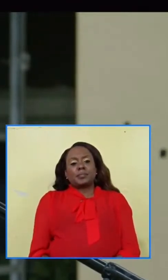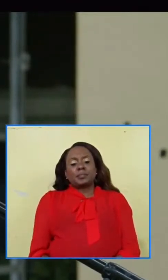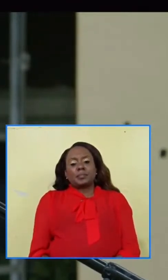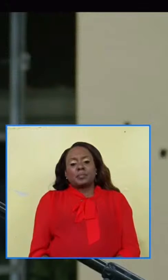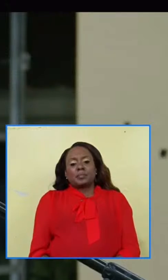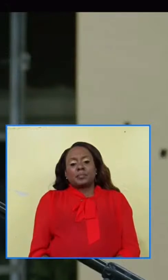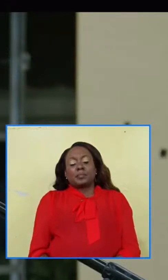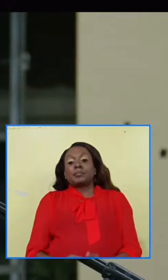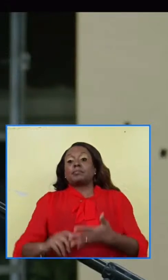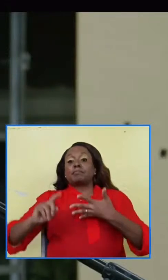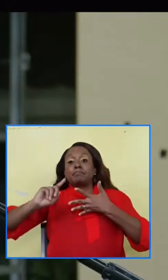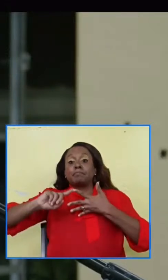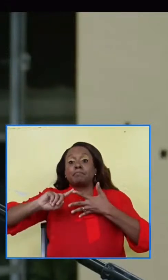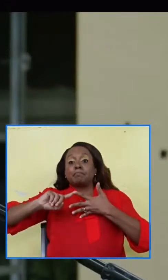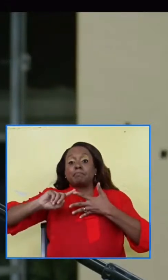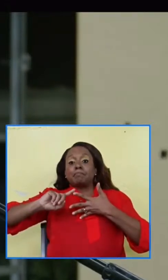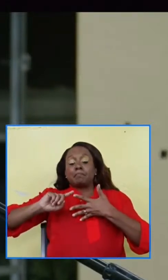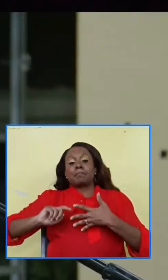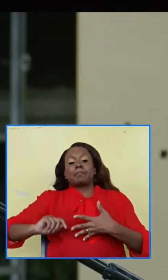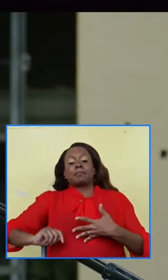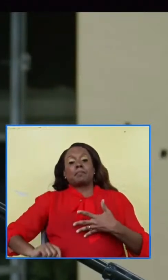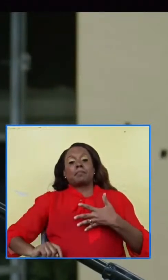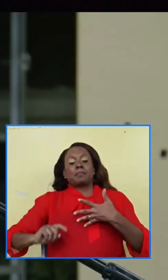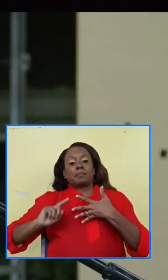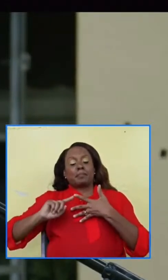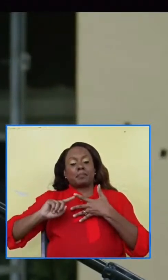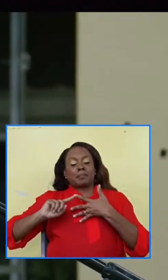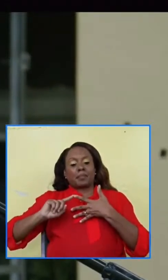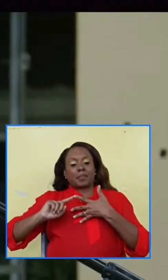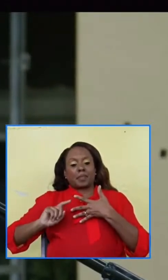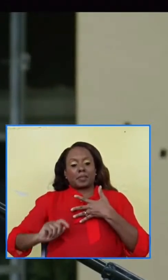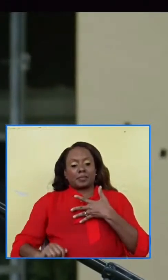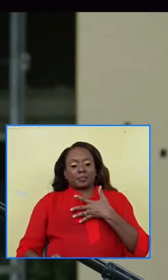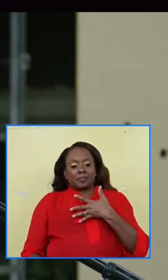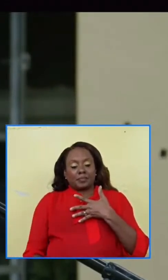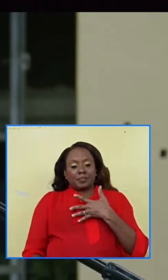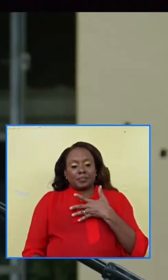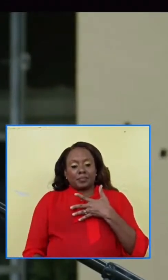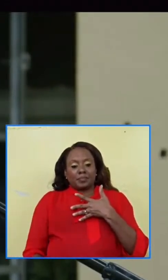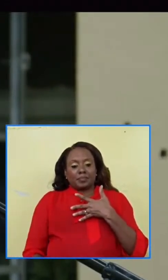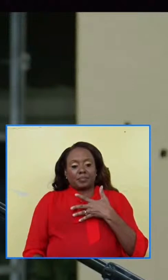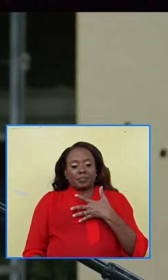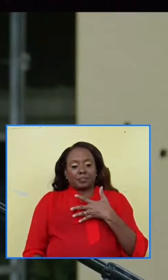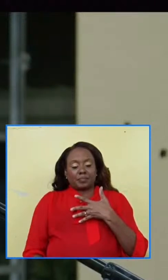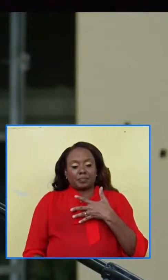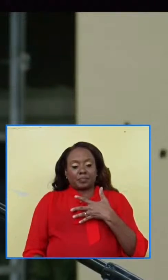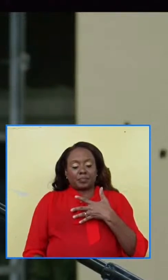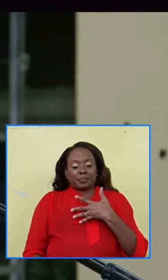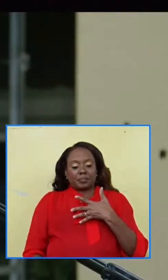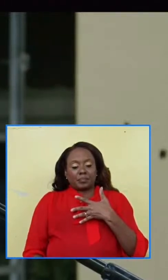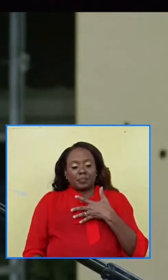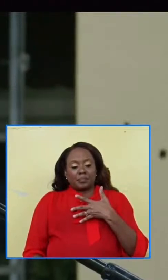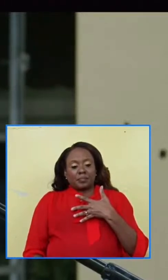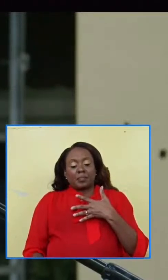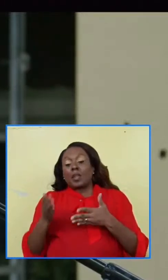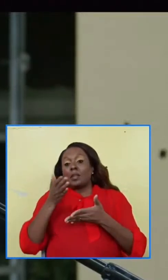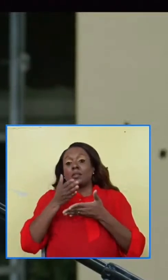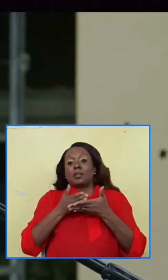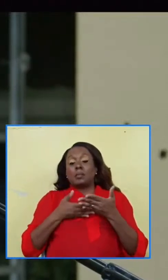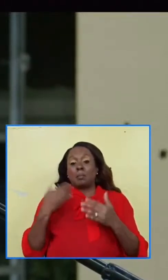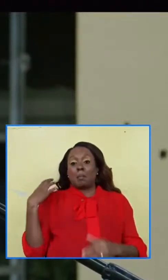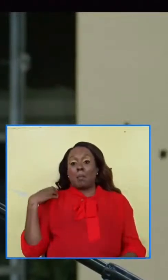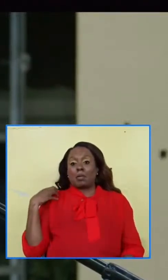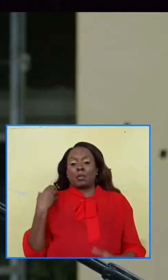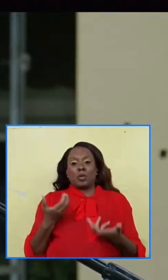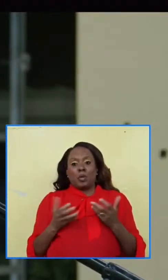My second suggestion is for the reluctance of the employers to pay in the contribution.